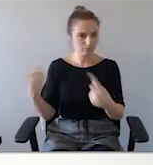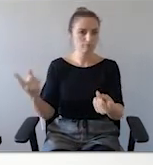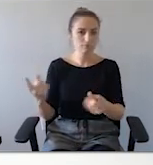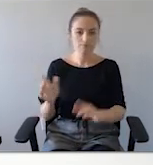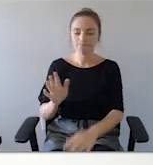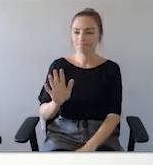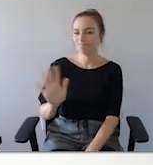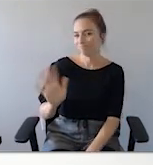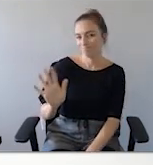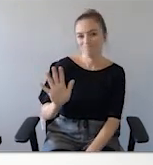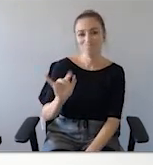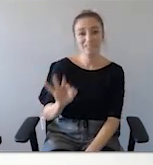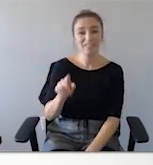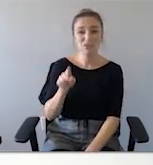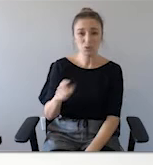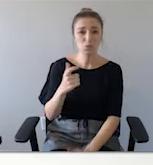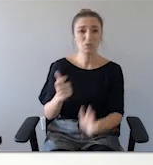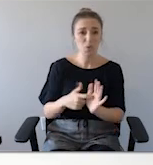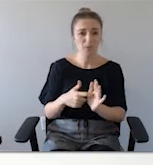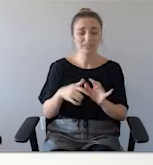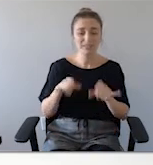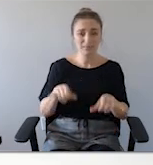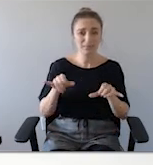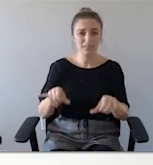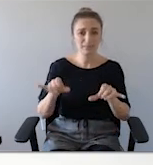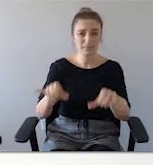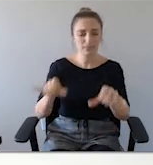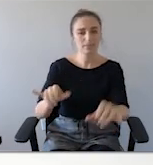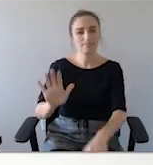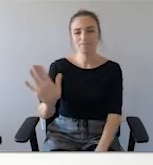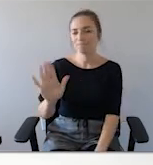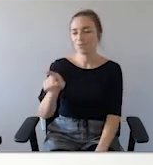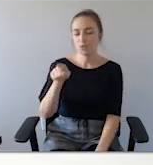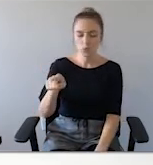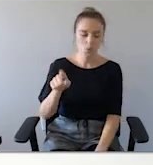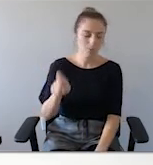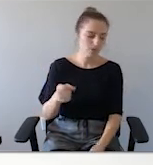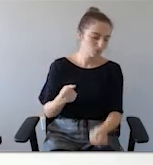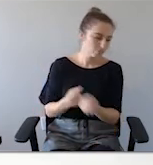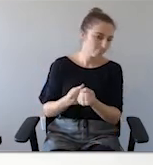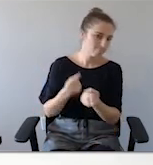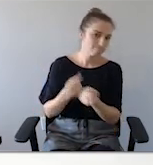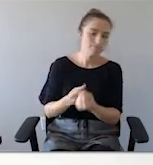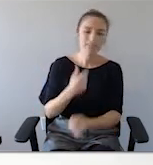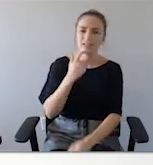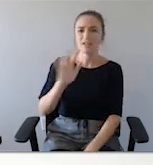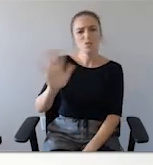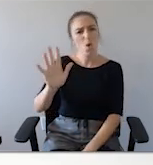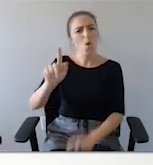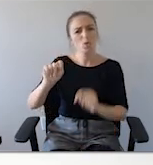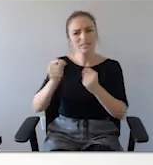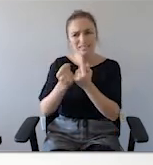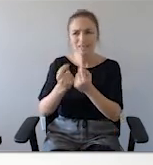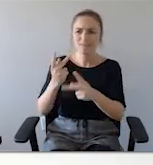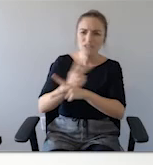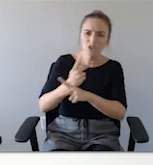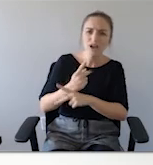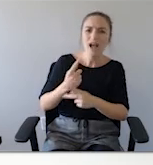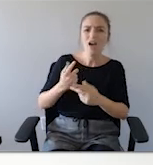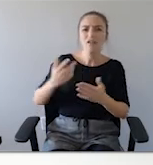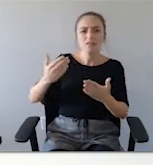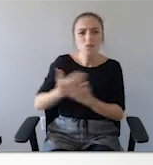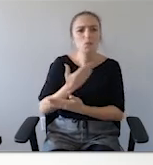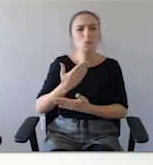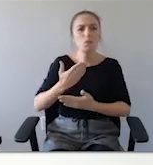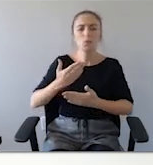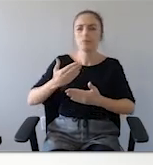broken if that's what you see. And you have to make your team do their job and figure out, for one, maybe it's just